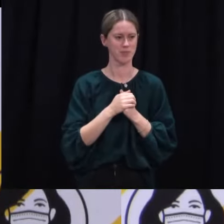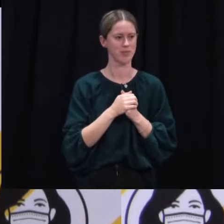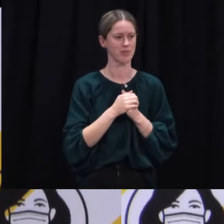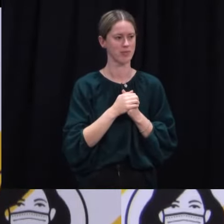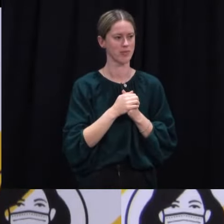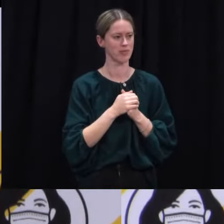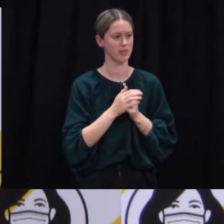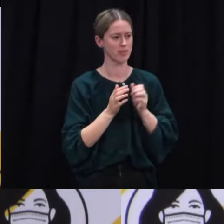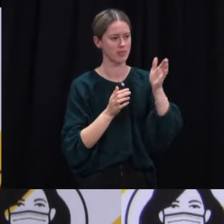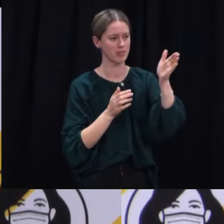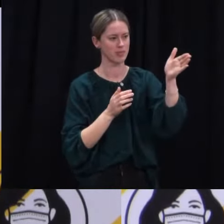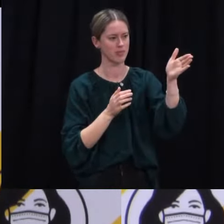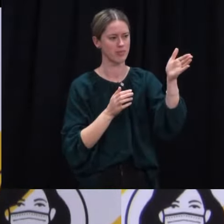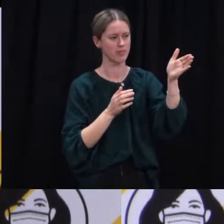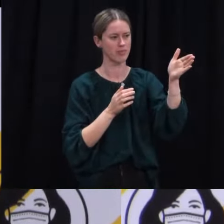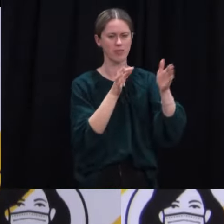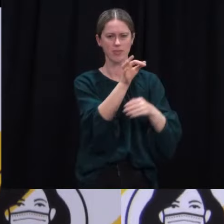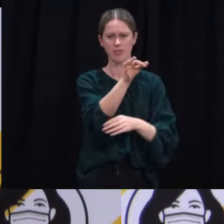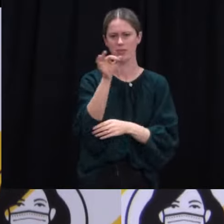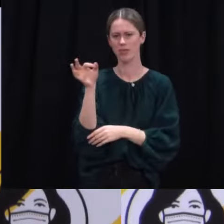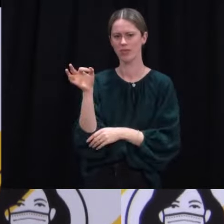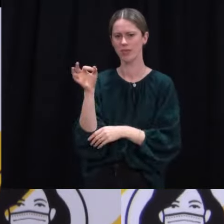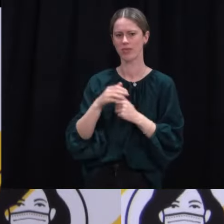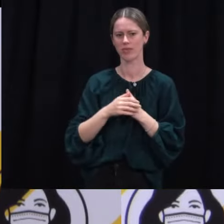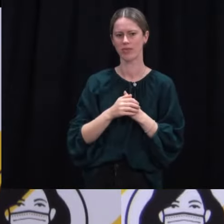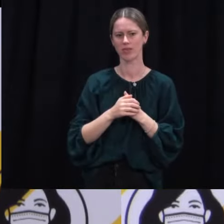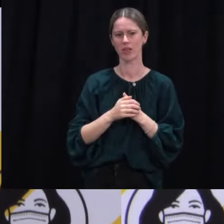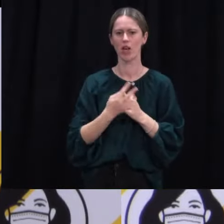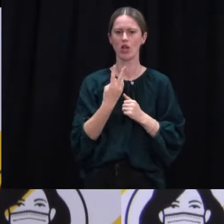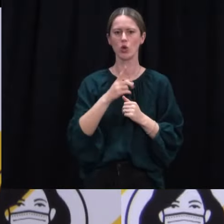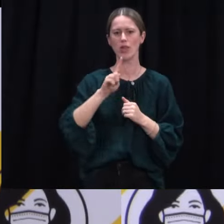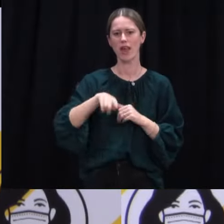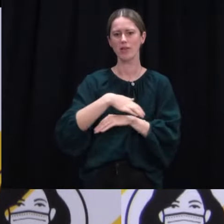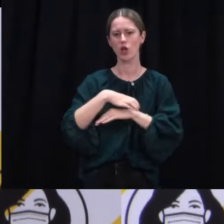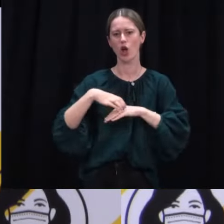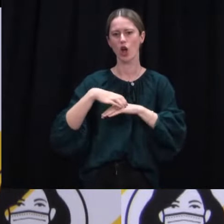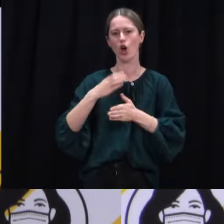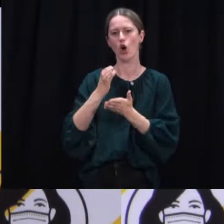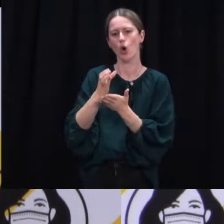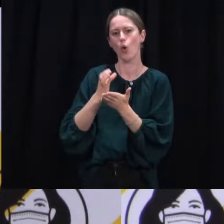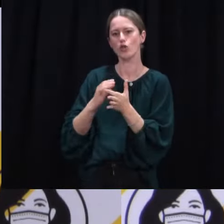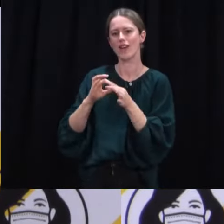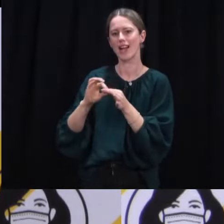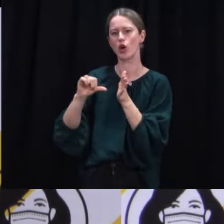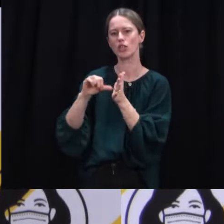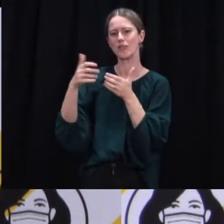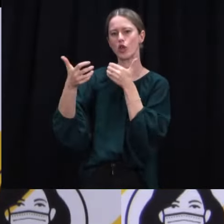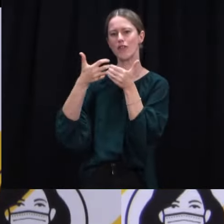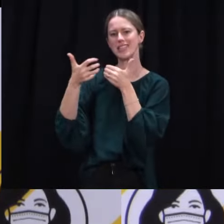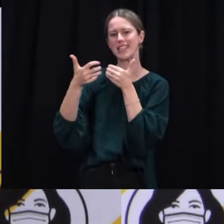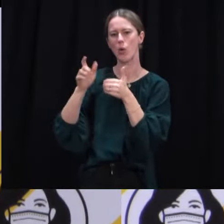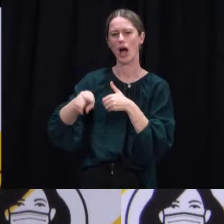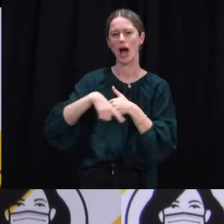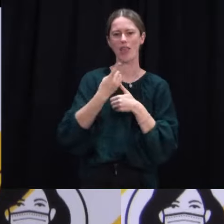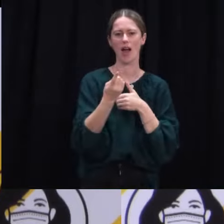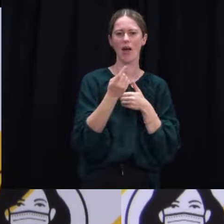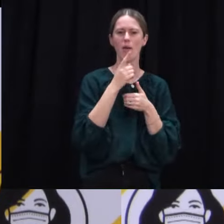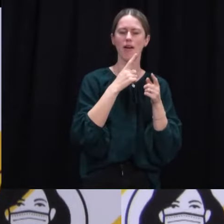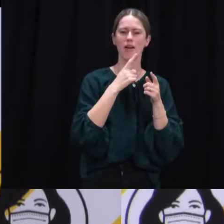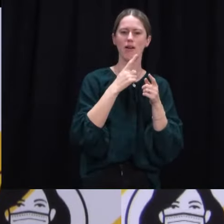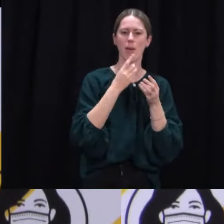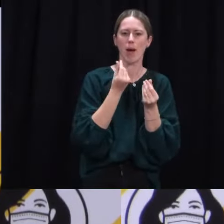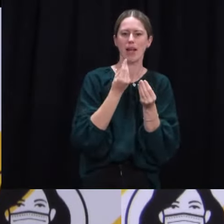are you considering making the $2,000 course-related cost or another study link equivalent available to all students? Because a lot of us are